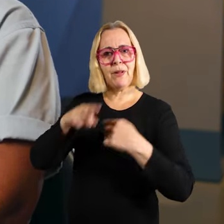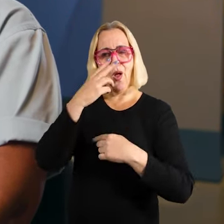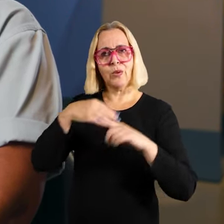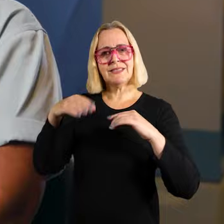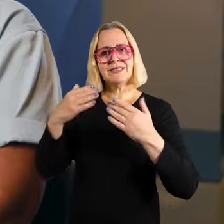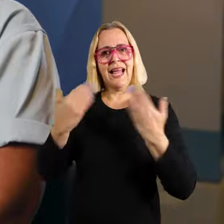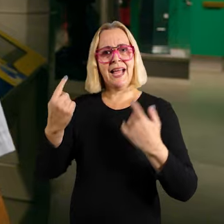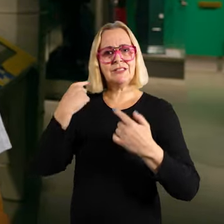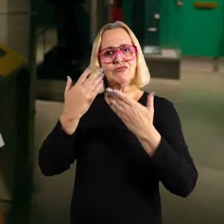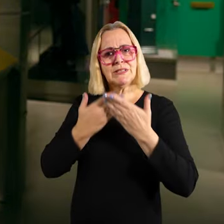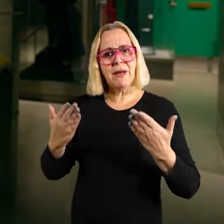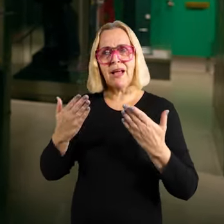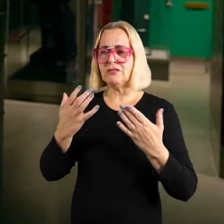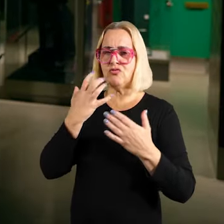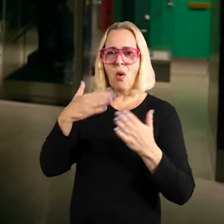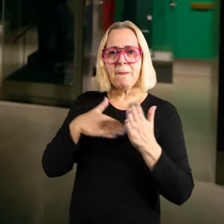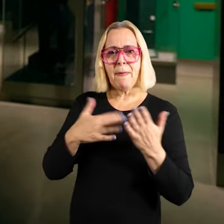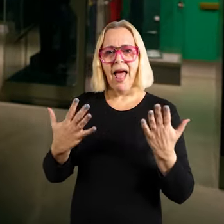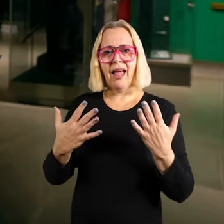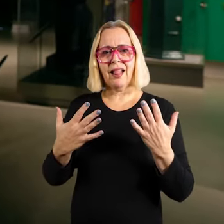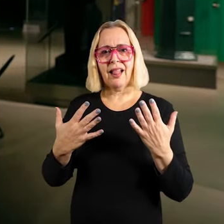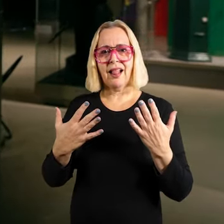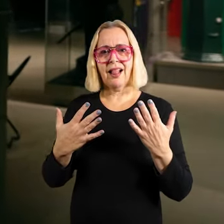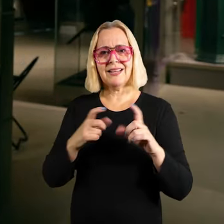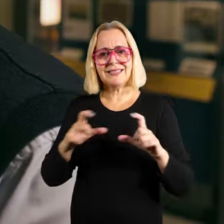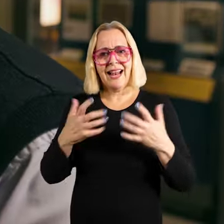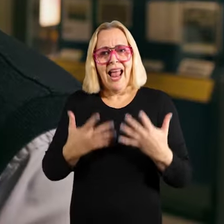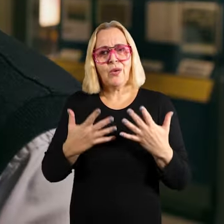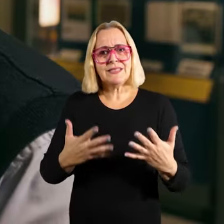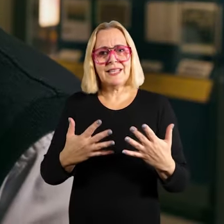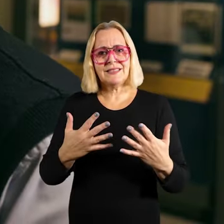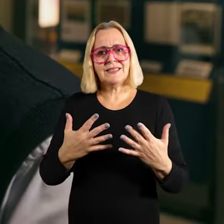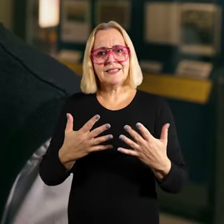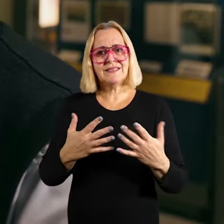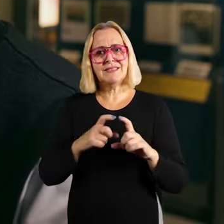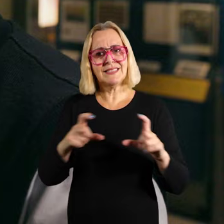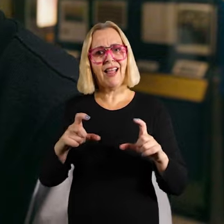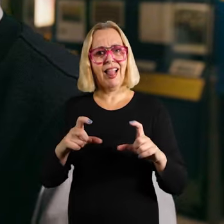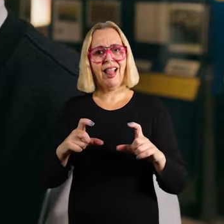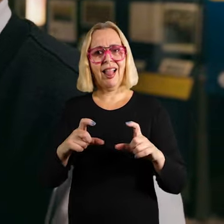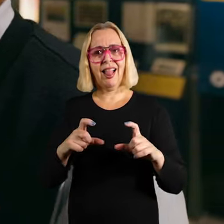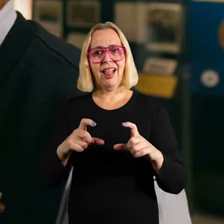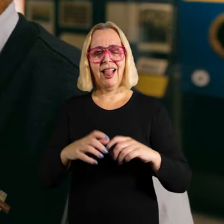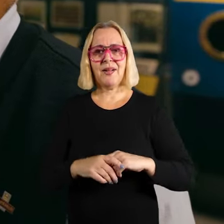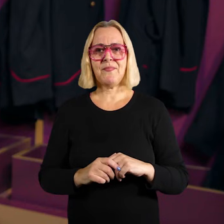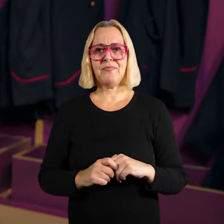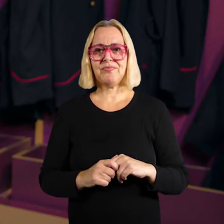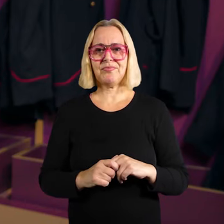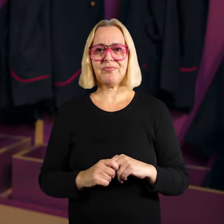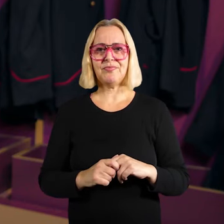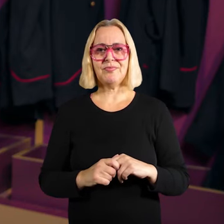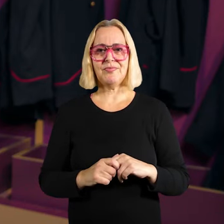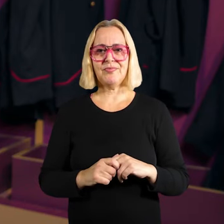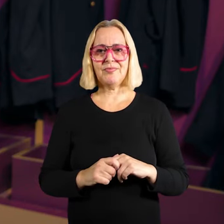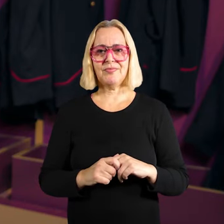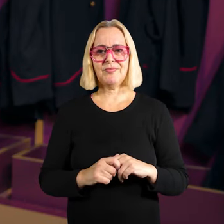respectable people. And I'm proud to wear the uniform because when I wear the uniform, I feel like I'm offering the service